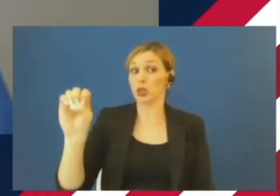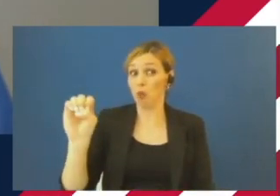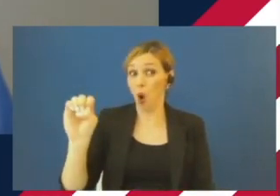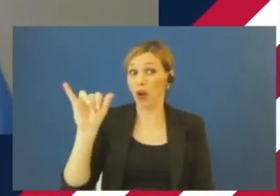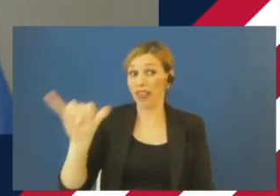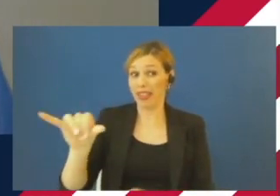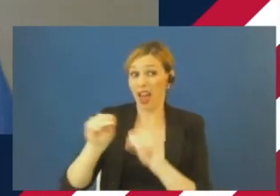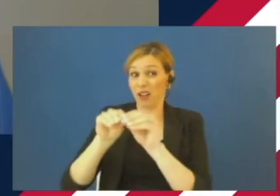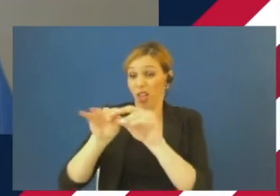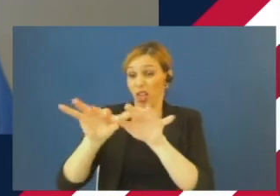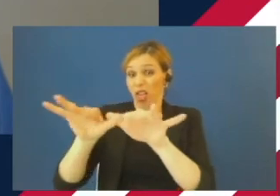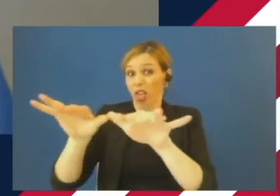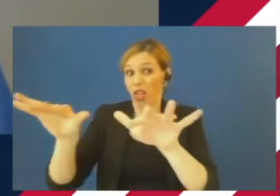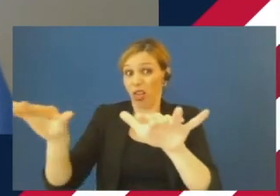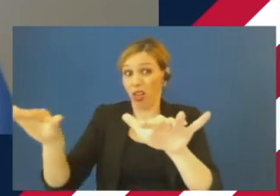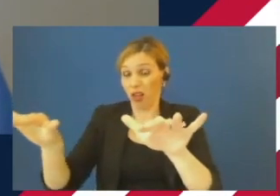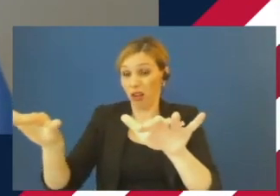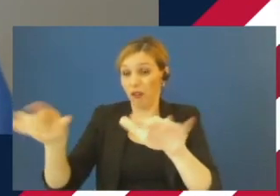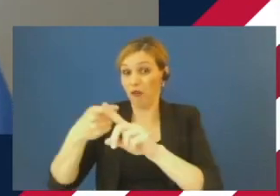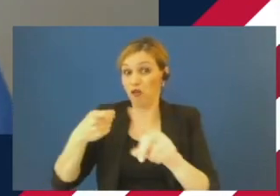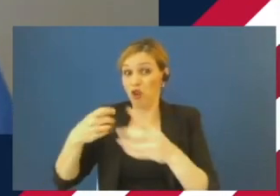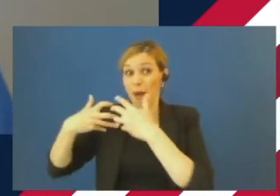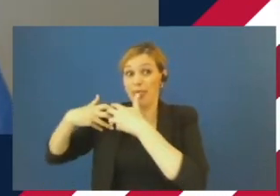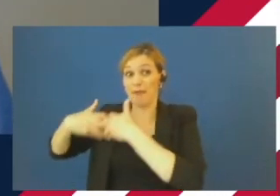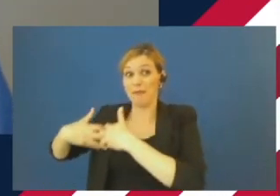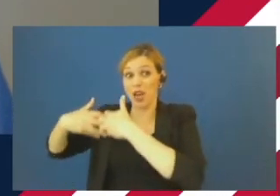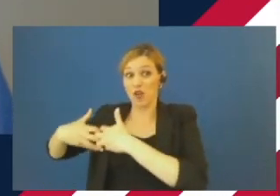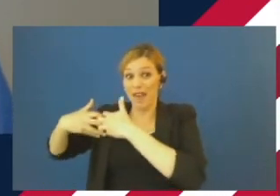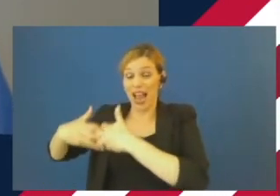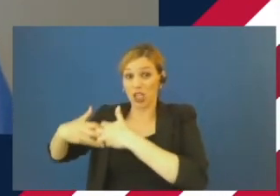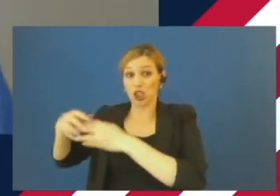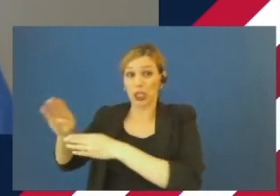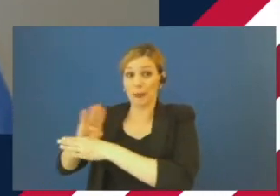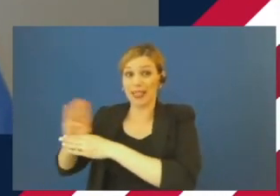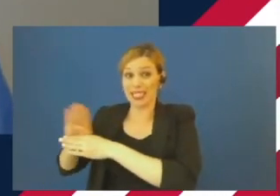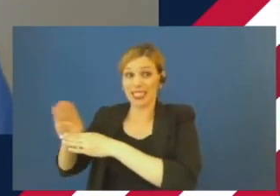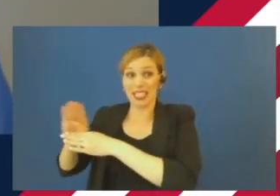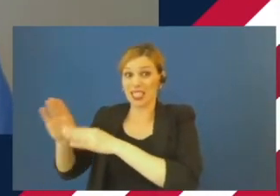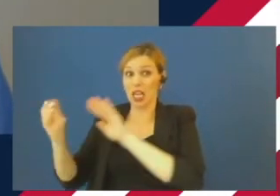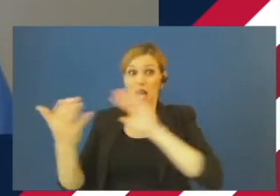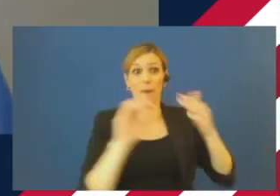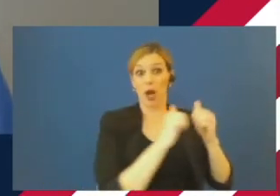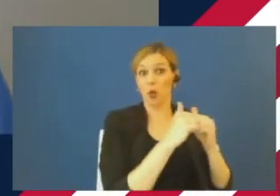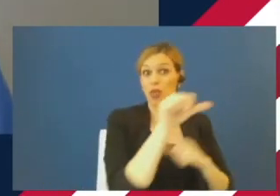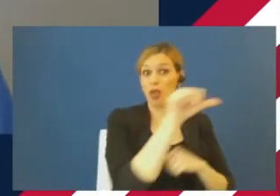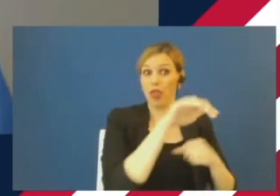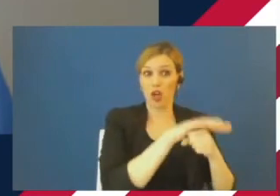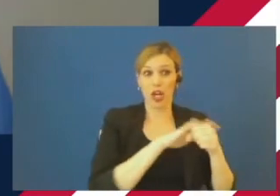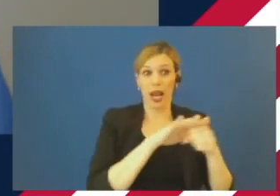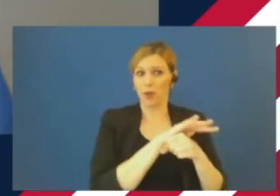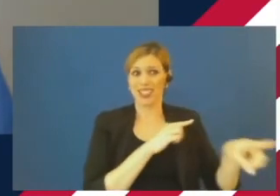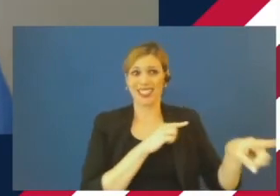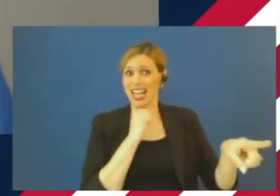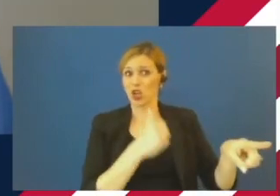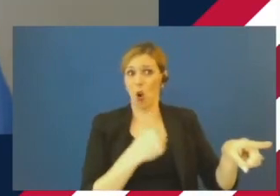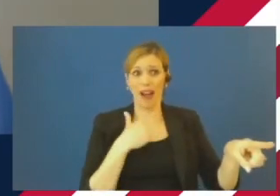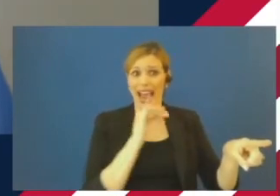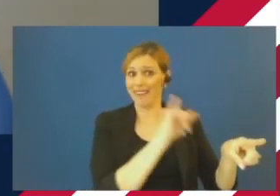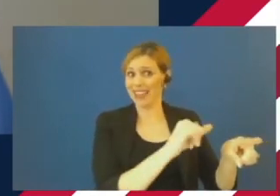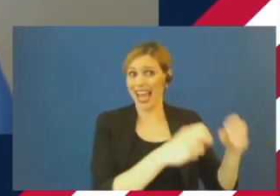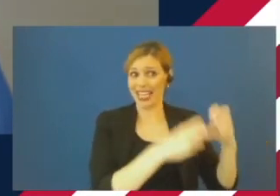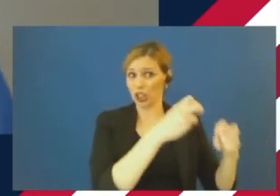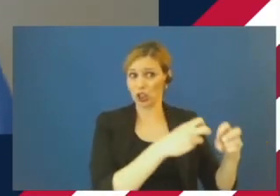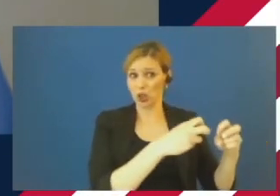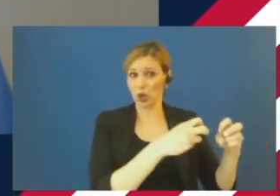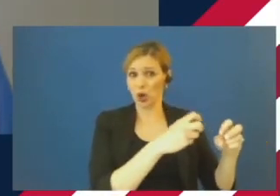that manufacturing and that utility and that freeway and that port that's in their neighborhood and that